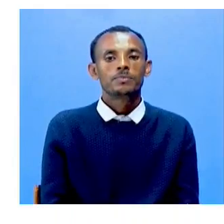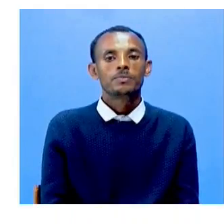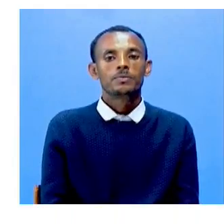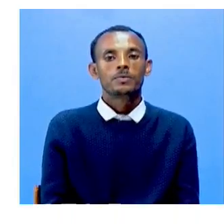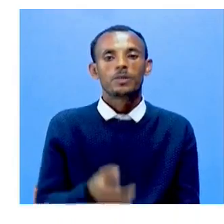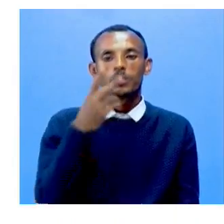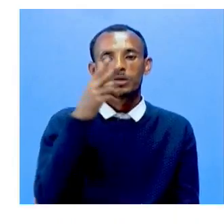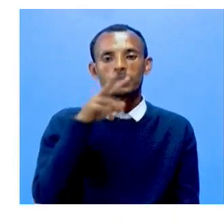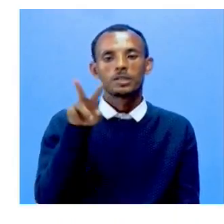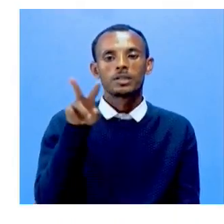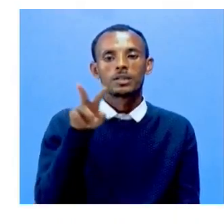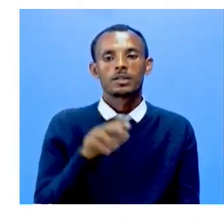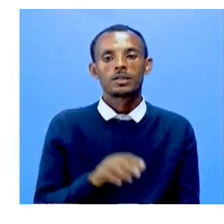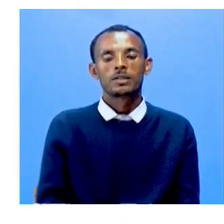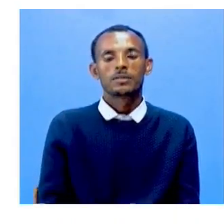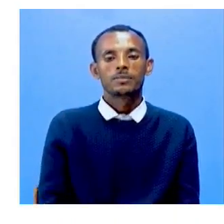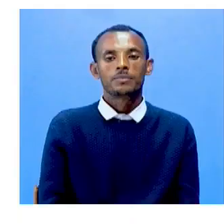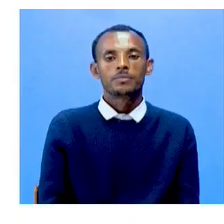Consider